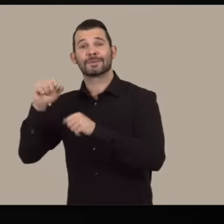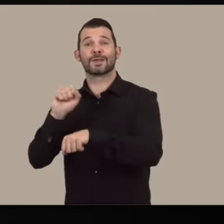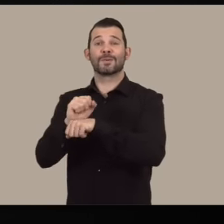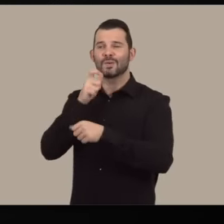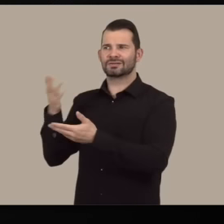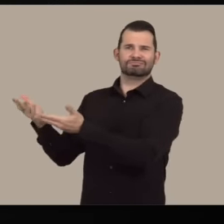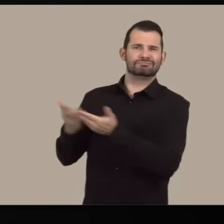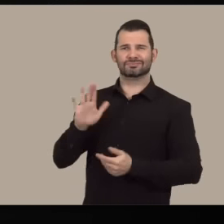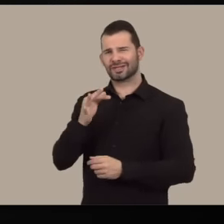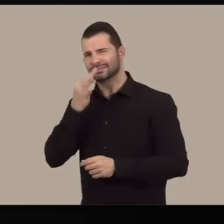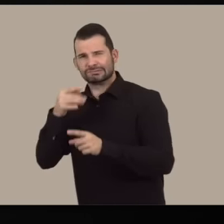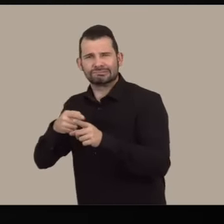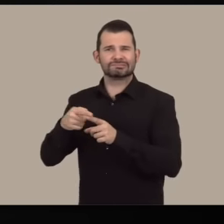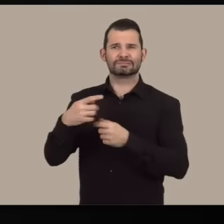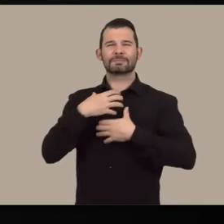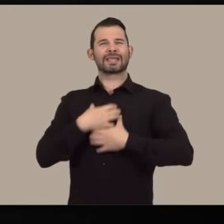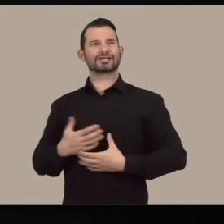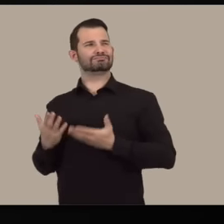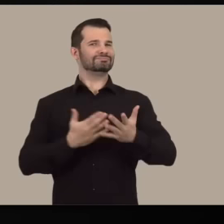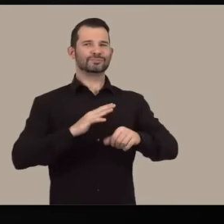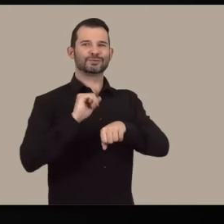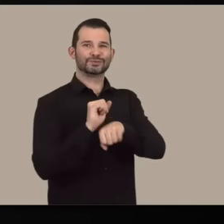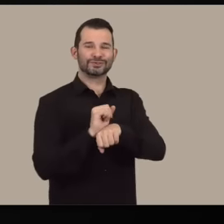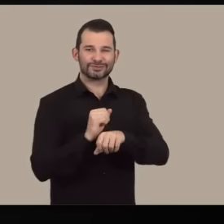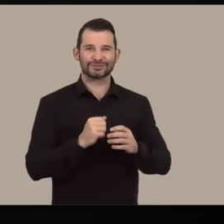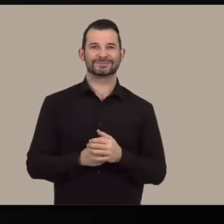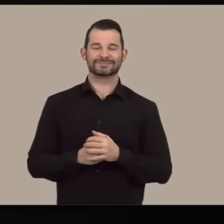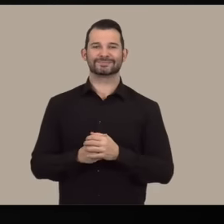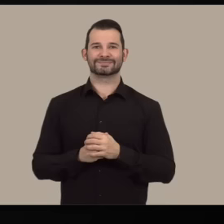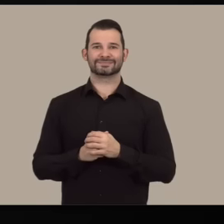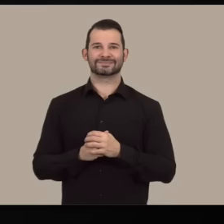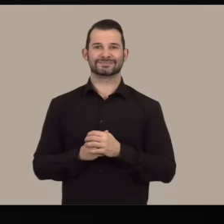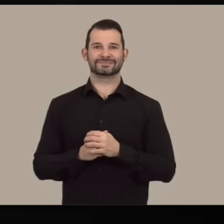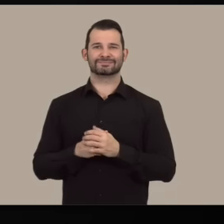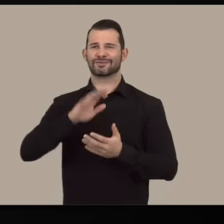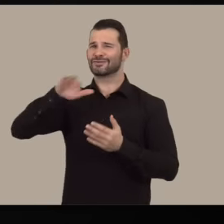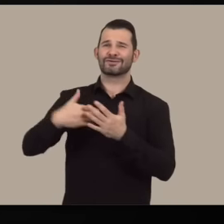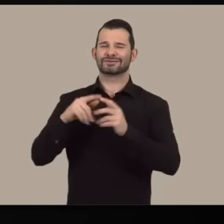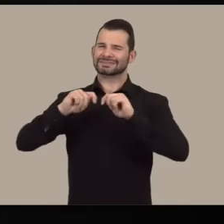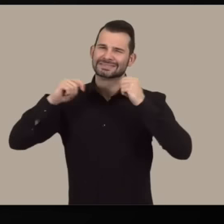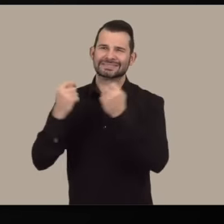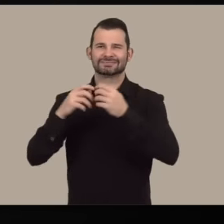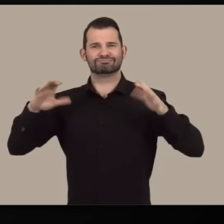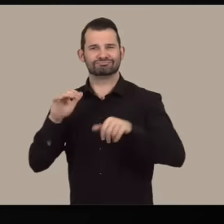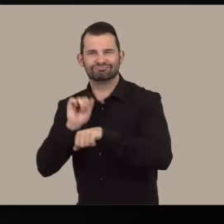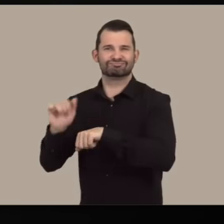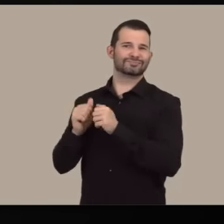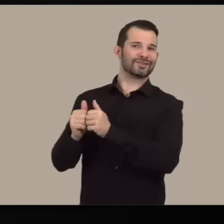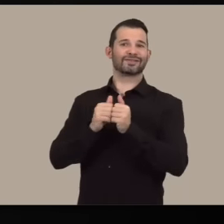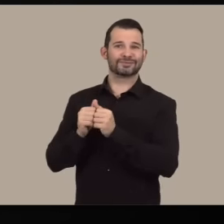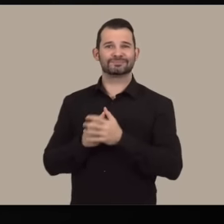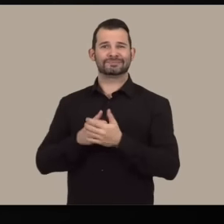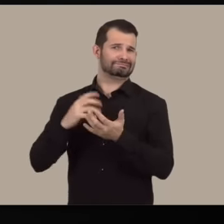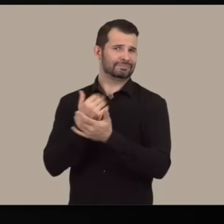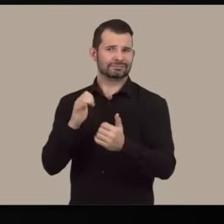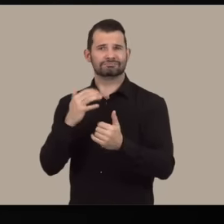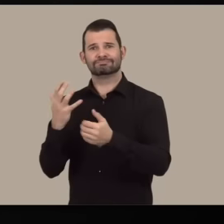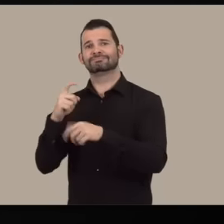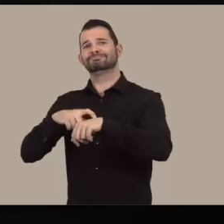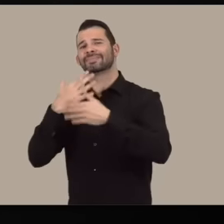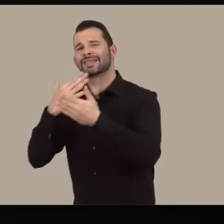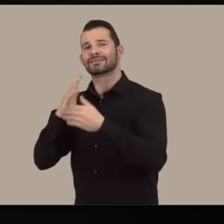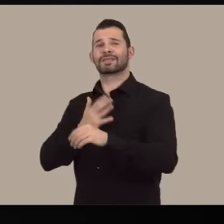Telefilm employees who bring their expertise and passion to their work. It is all a team effort. I would also like to